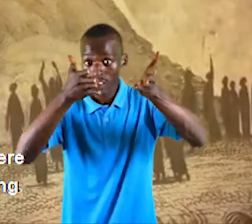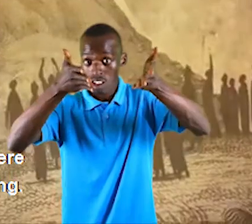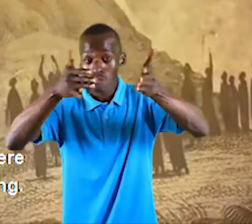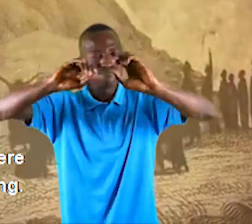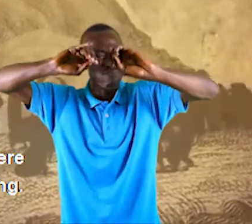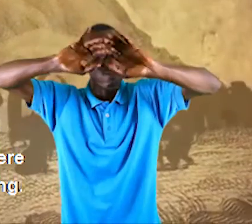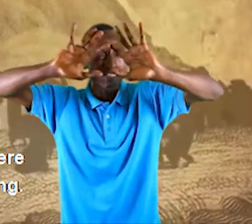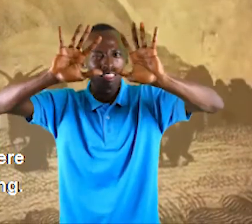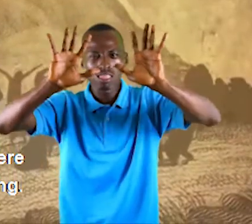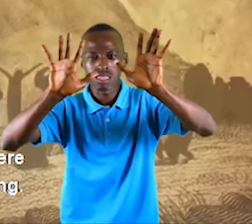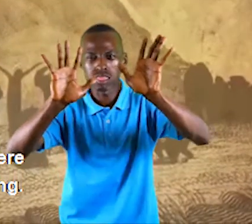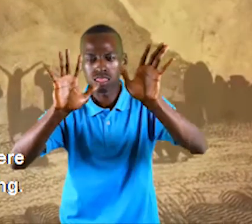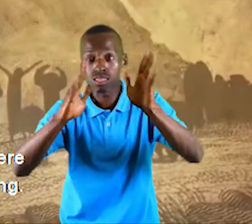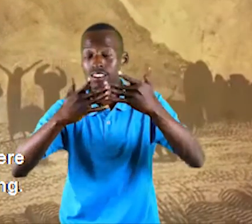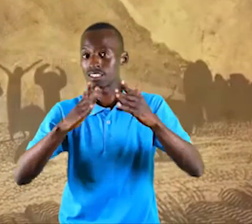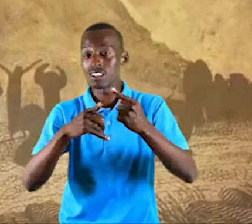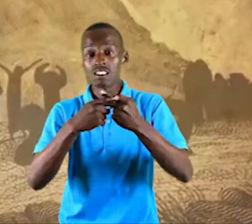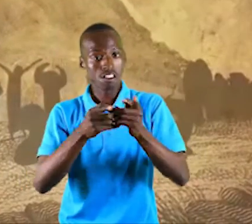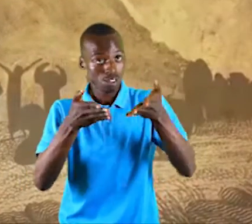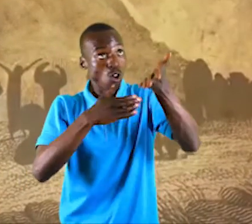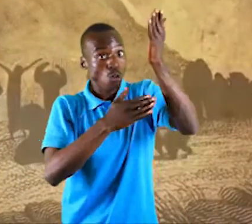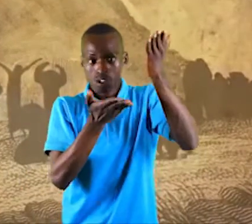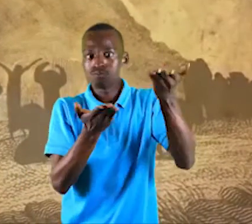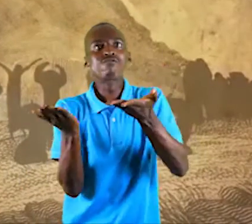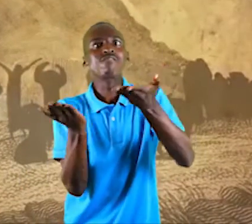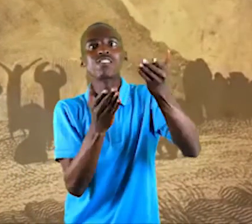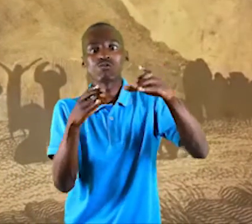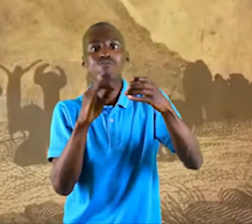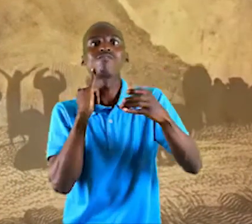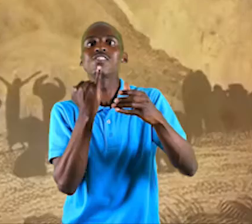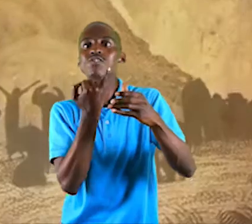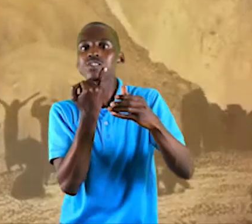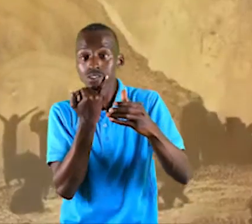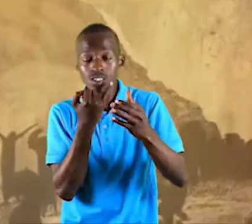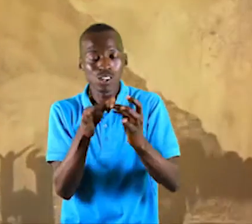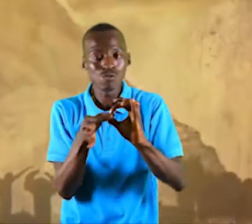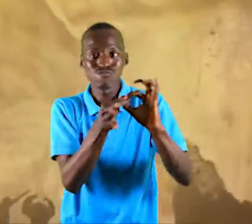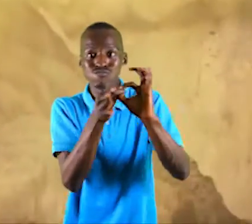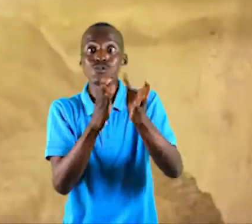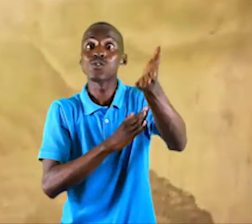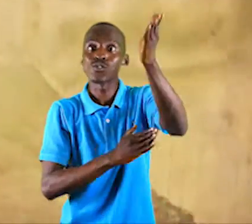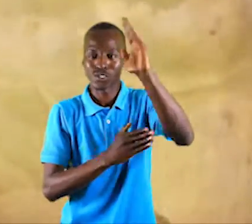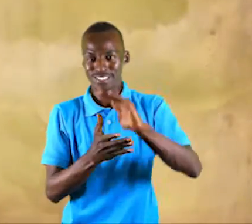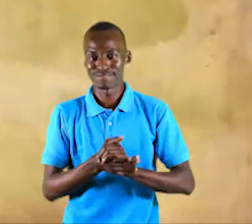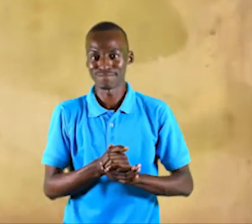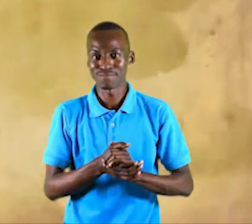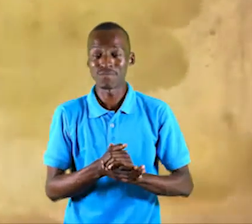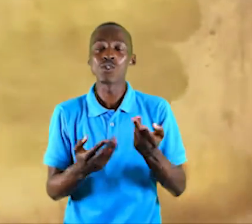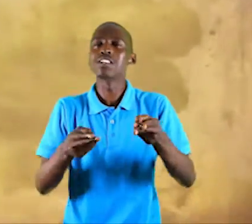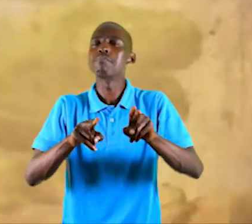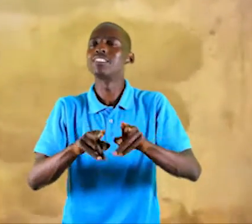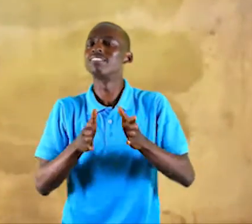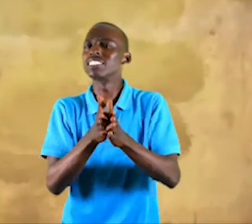in front of them, and it's actually quite frightening. And he's here to invite Israel into this unique and close relationship with him. And the